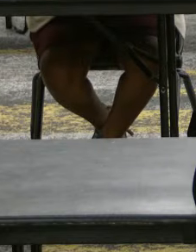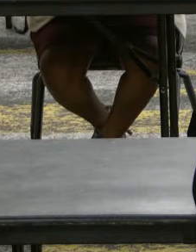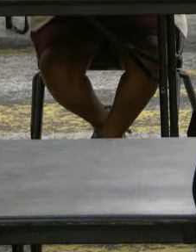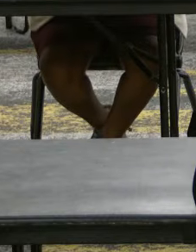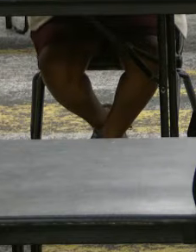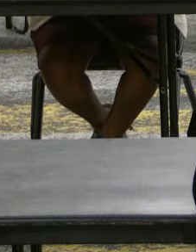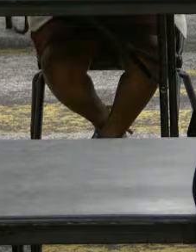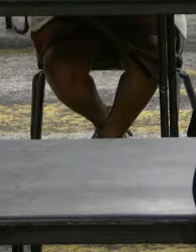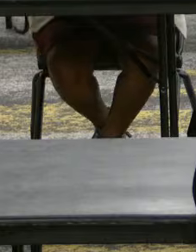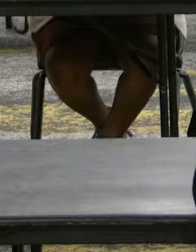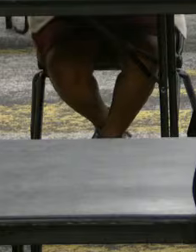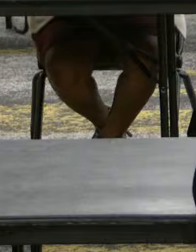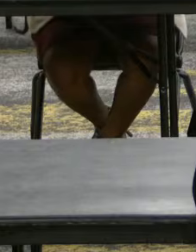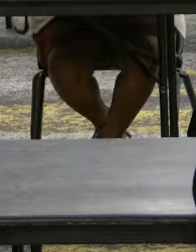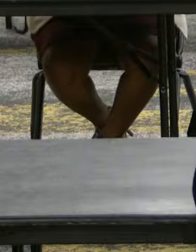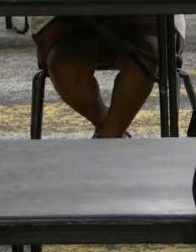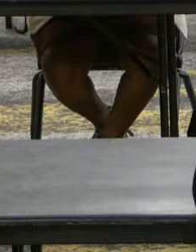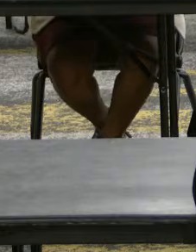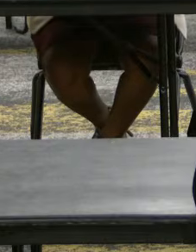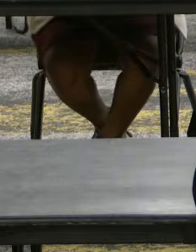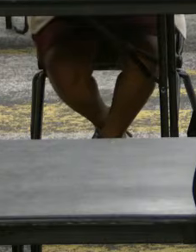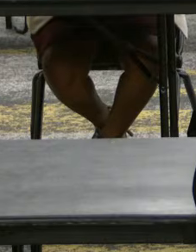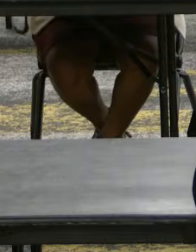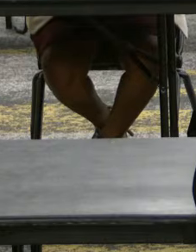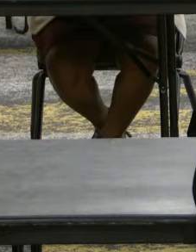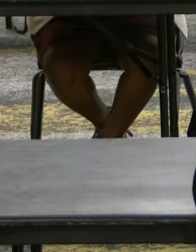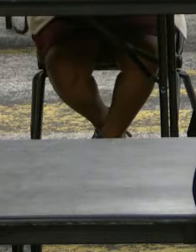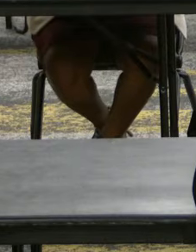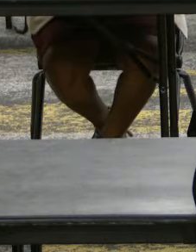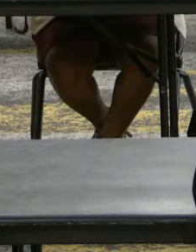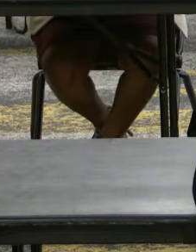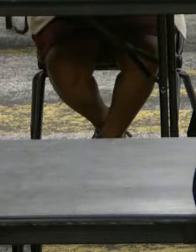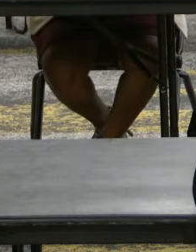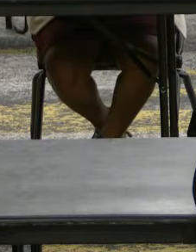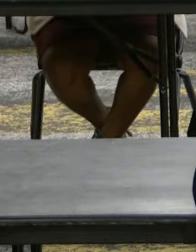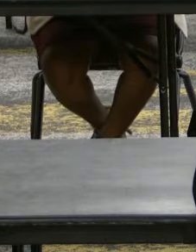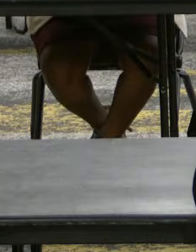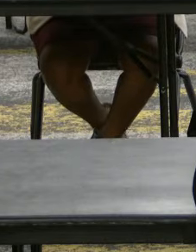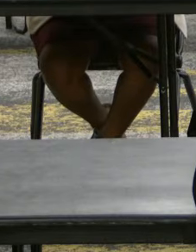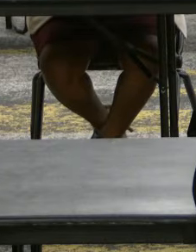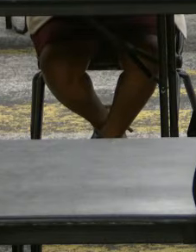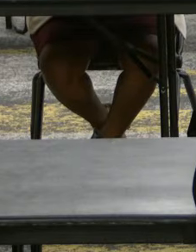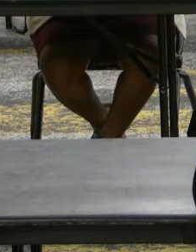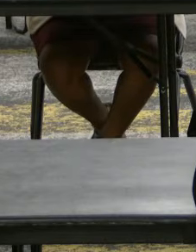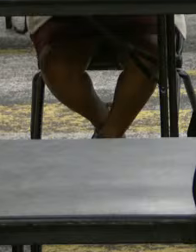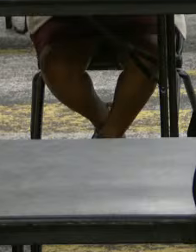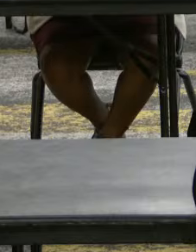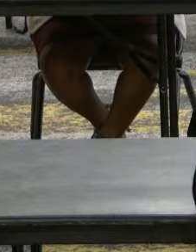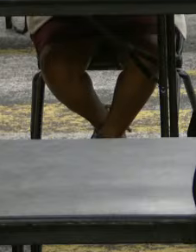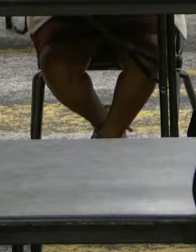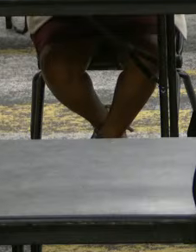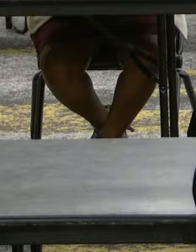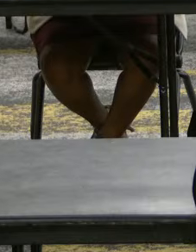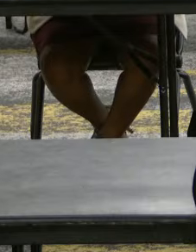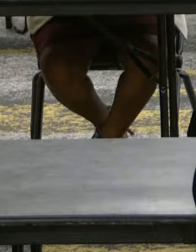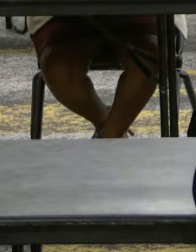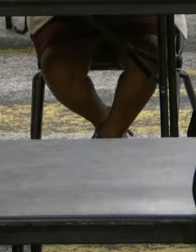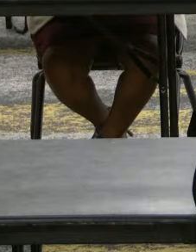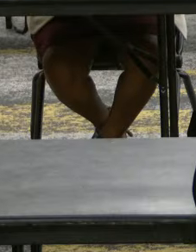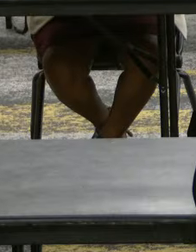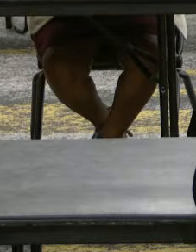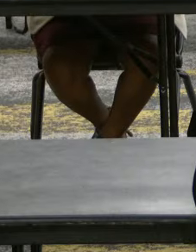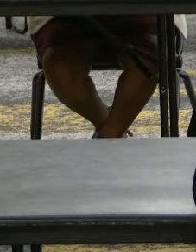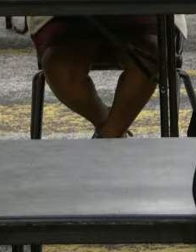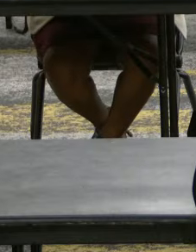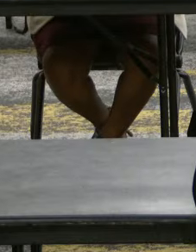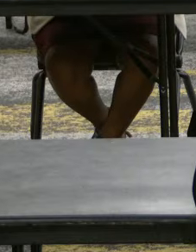but rather by procedure and practice, paralyzed. So it's, I just think that